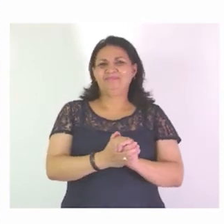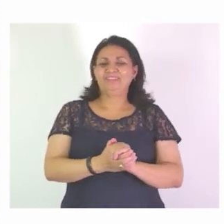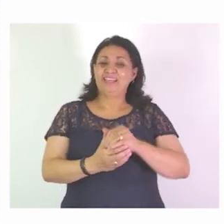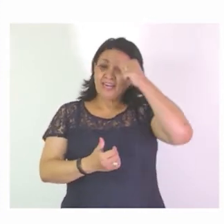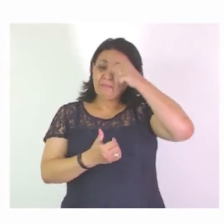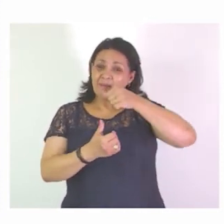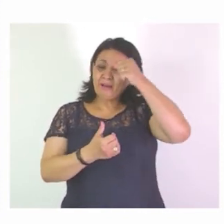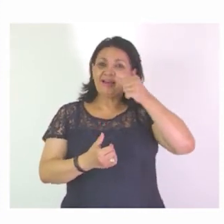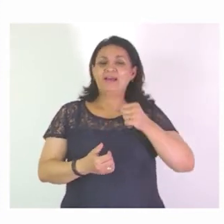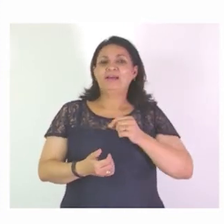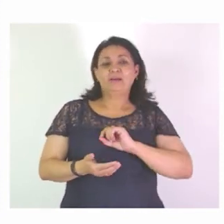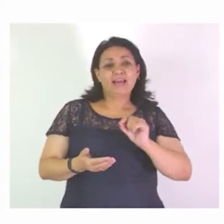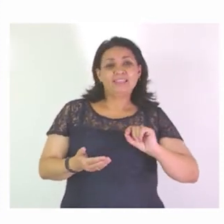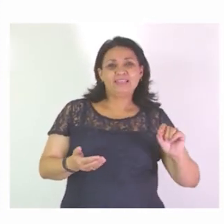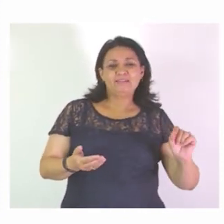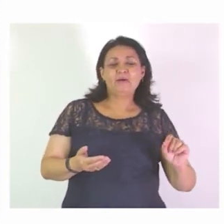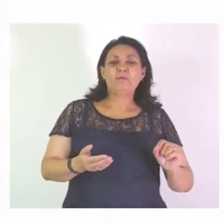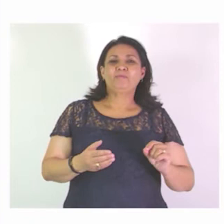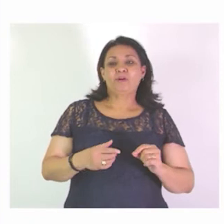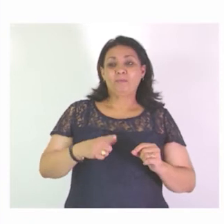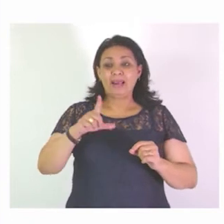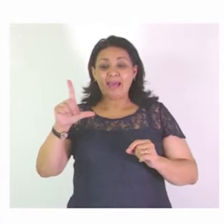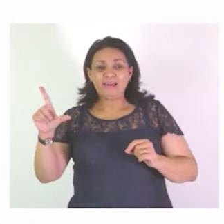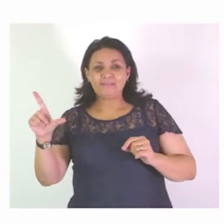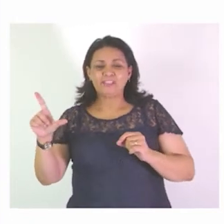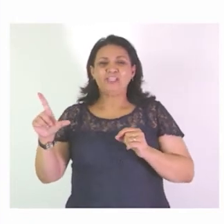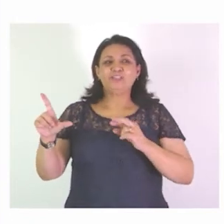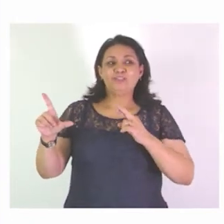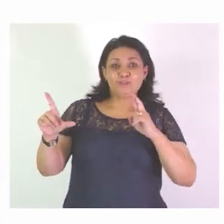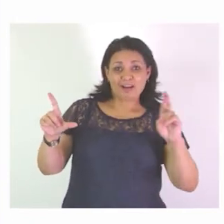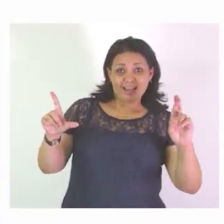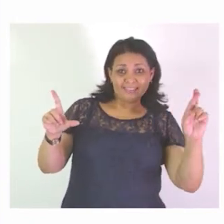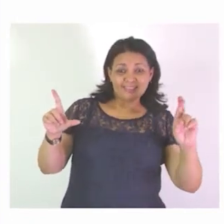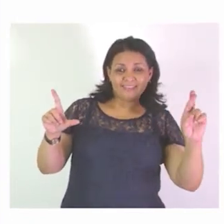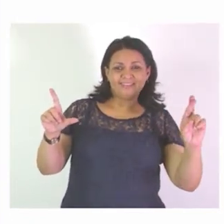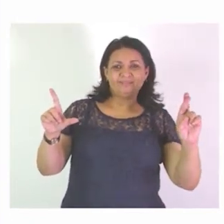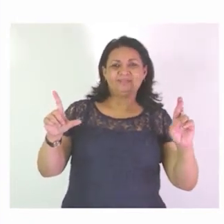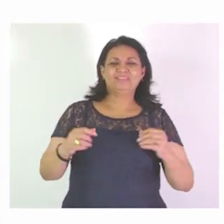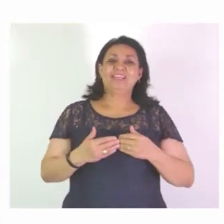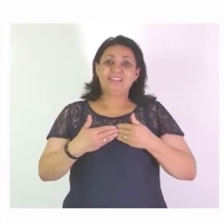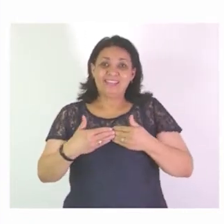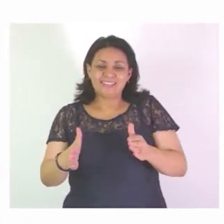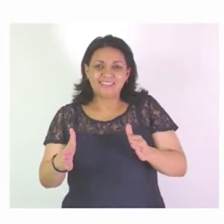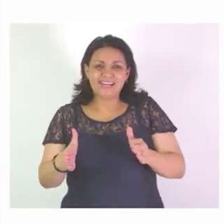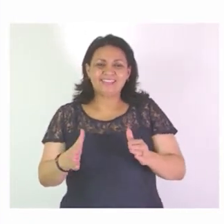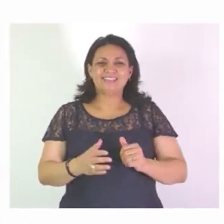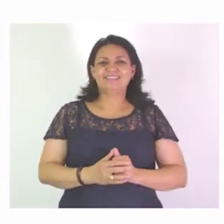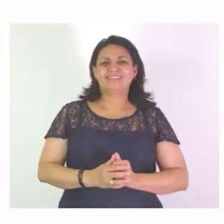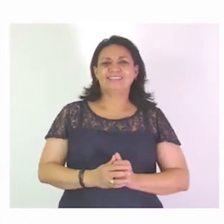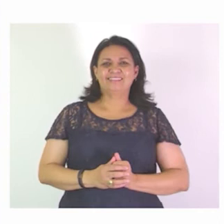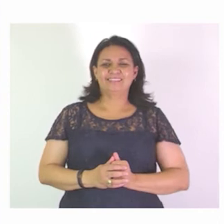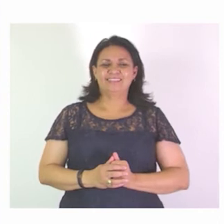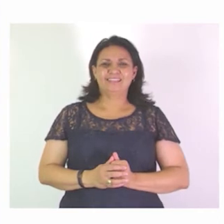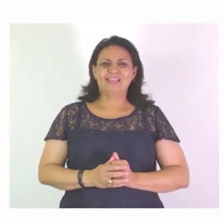handwriting, we always move from left to right. So let us start. We're going to help the